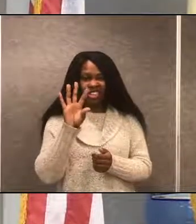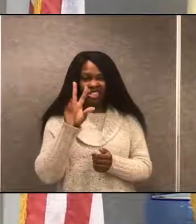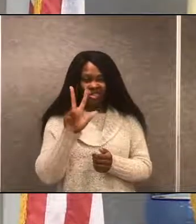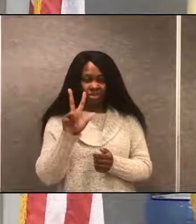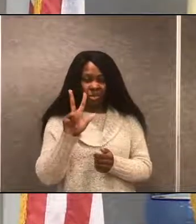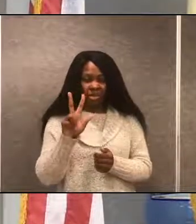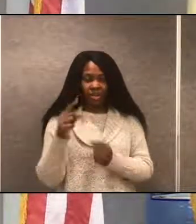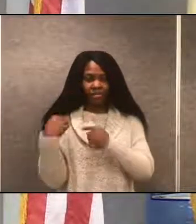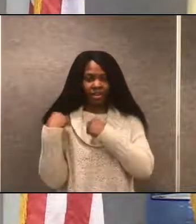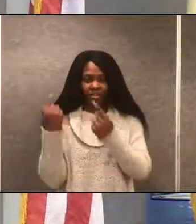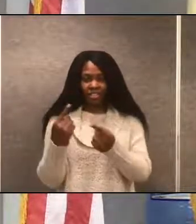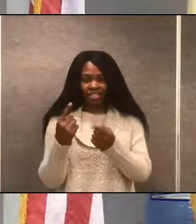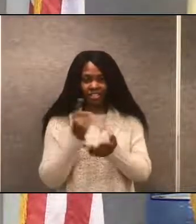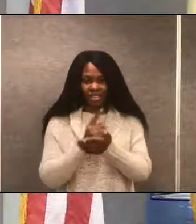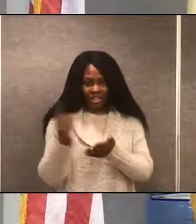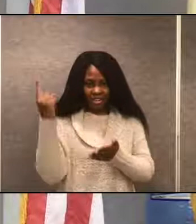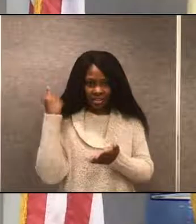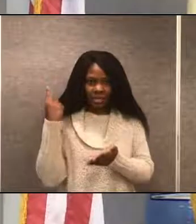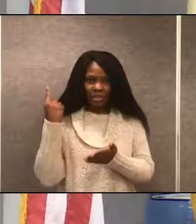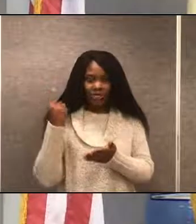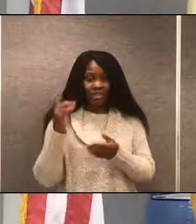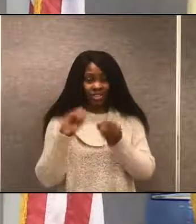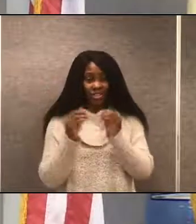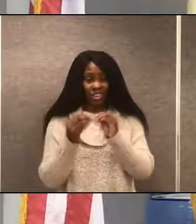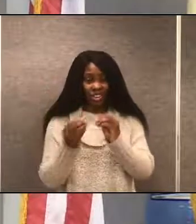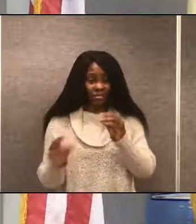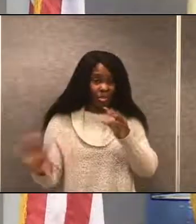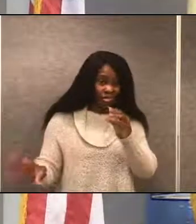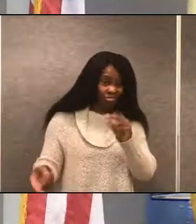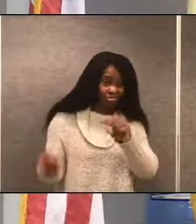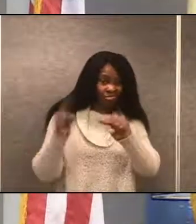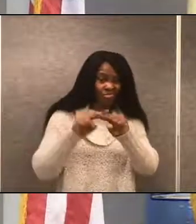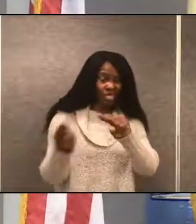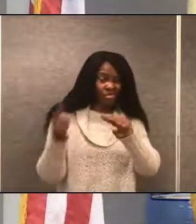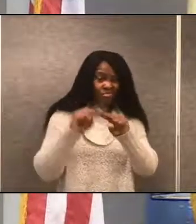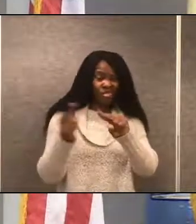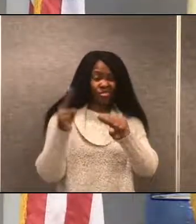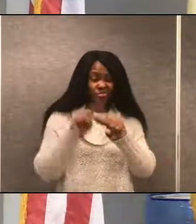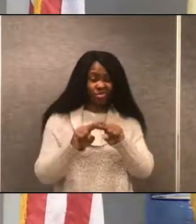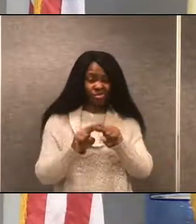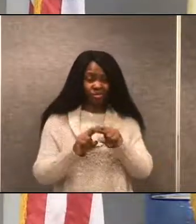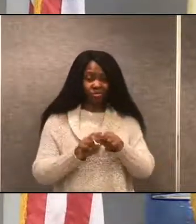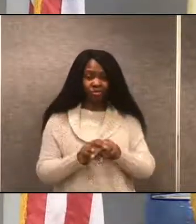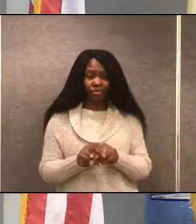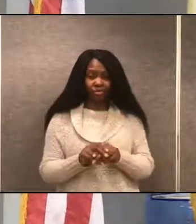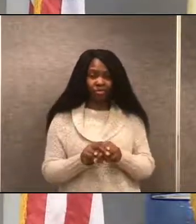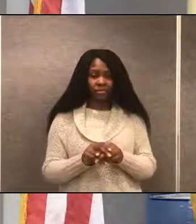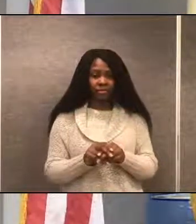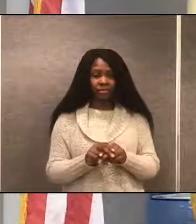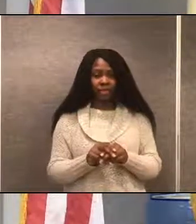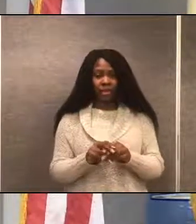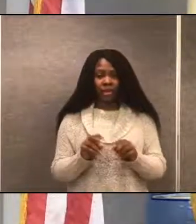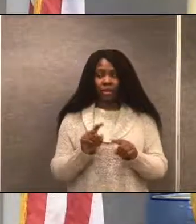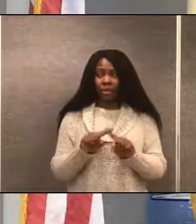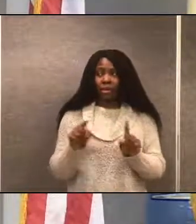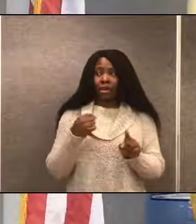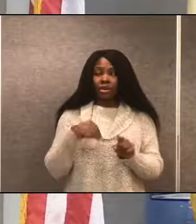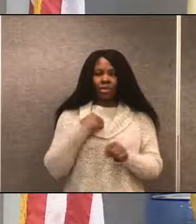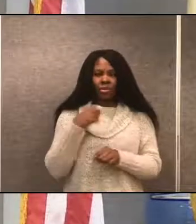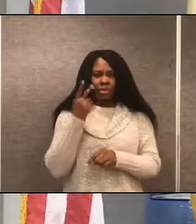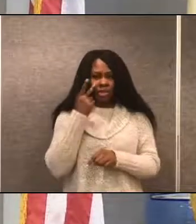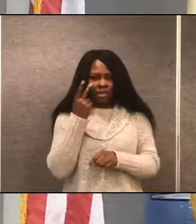So the number is growing, and it's growing relatively quickly. But we also look at the severity of the cases,